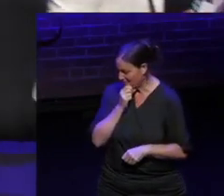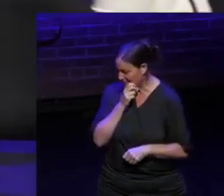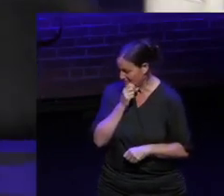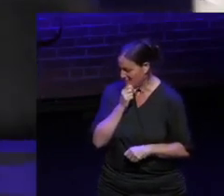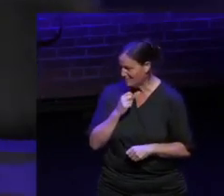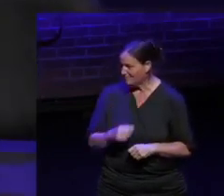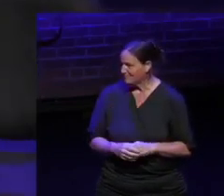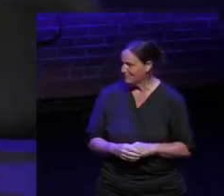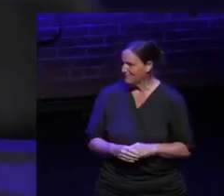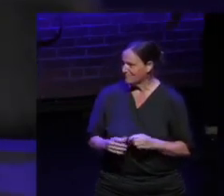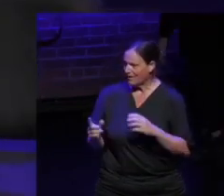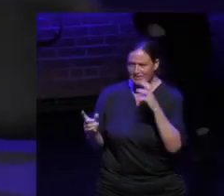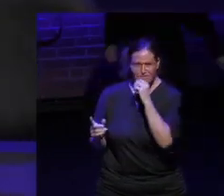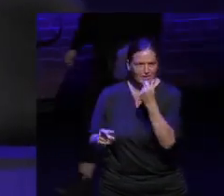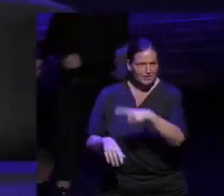I thought that would take longer.